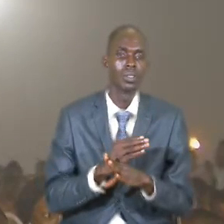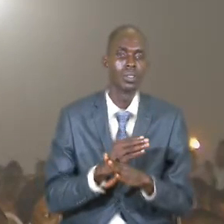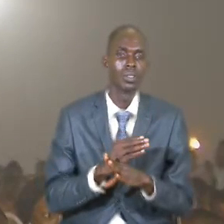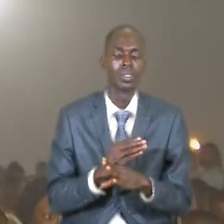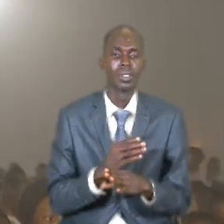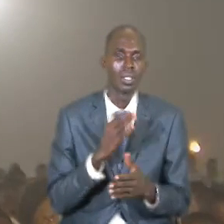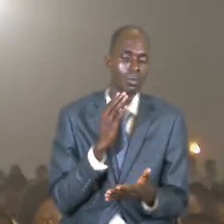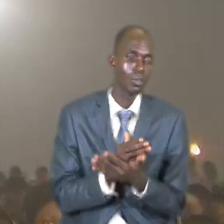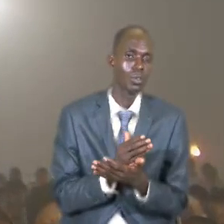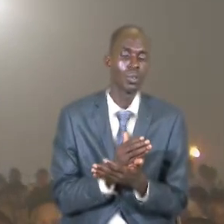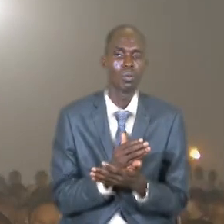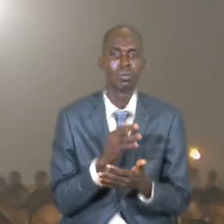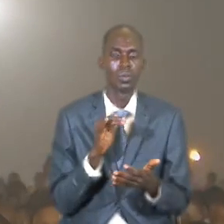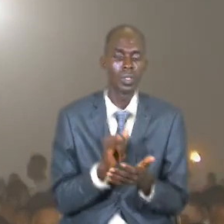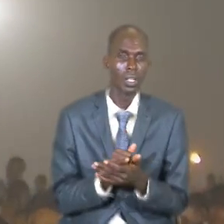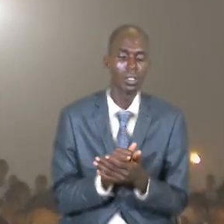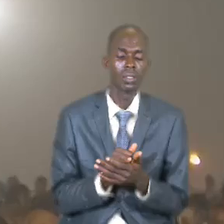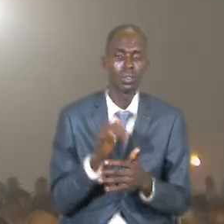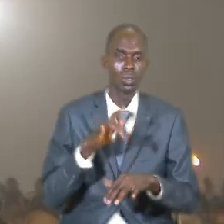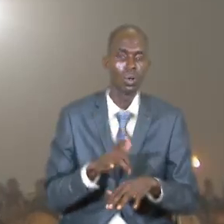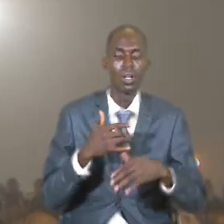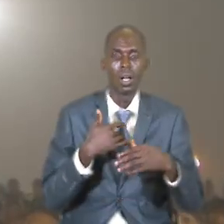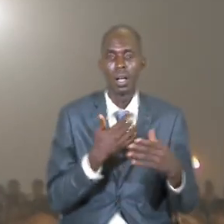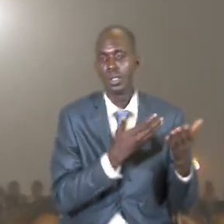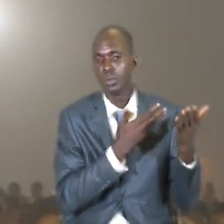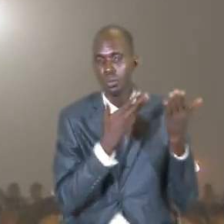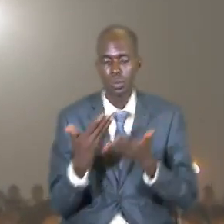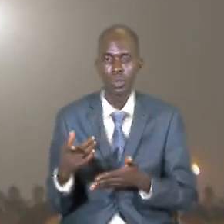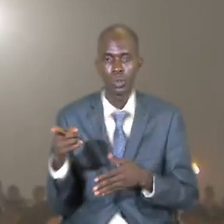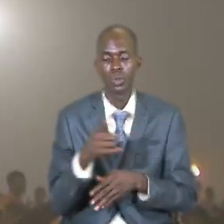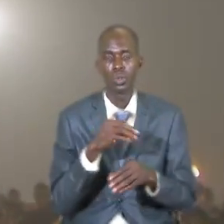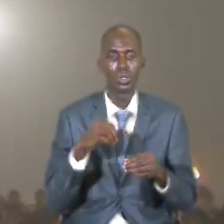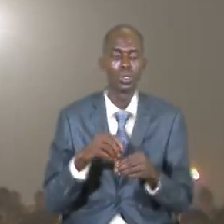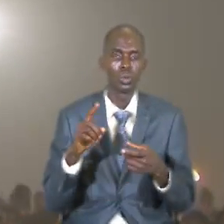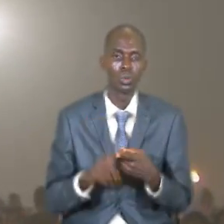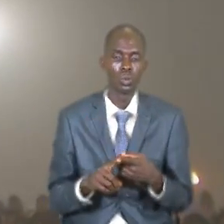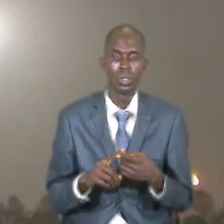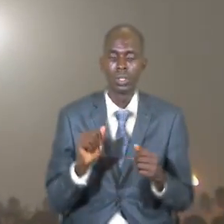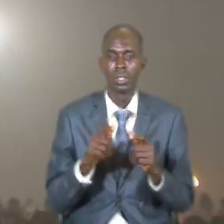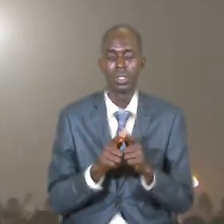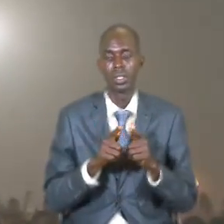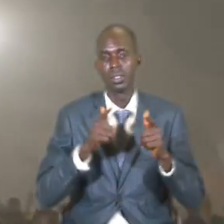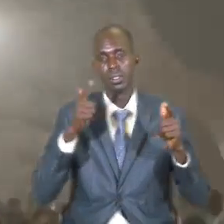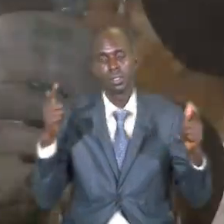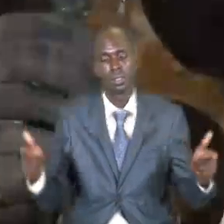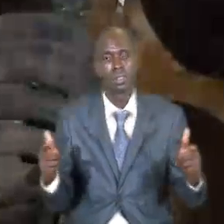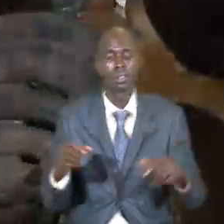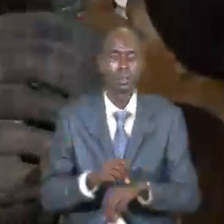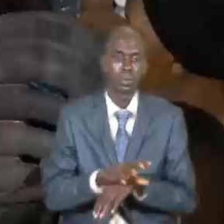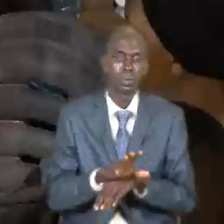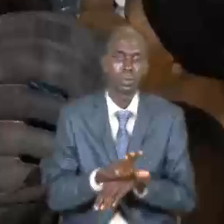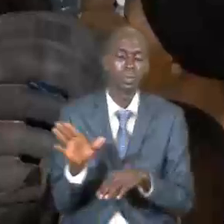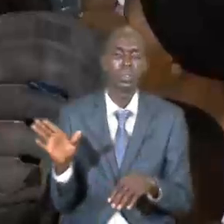an incredible influence. Is starting tonight. So our counselors will come, we'll call